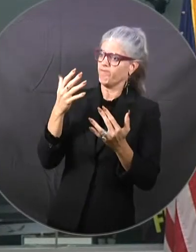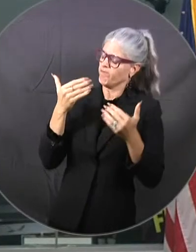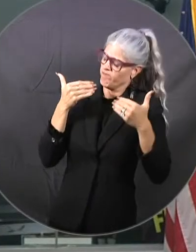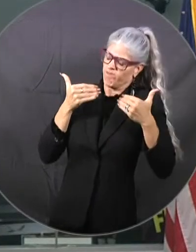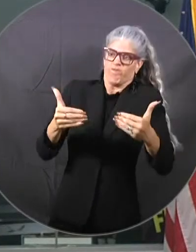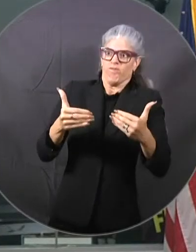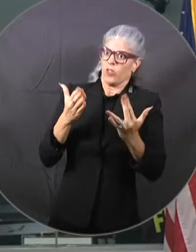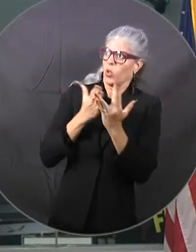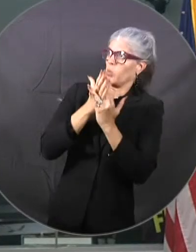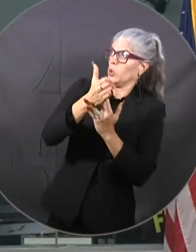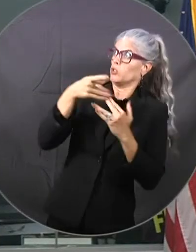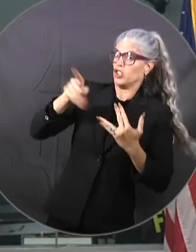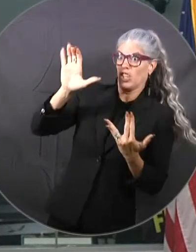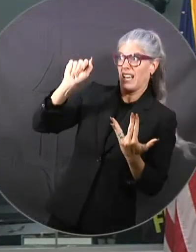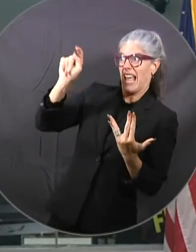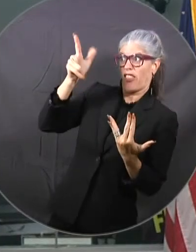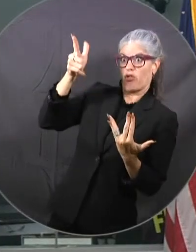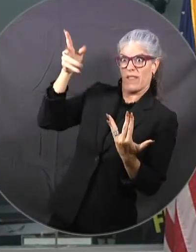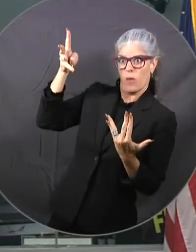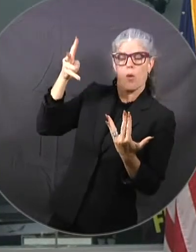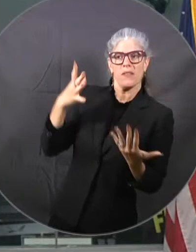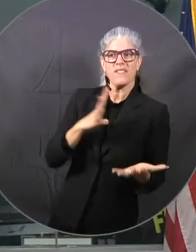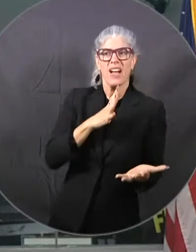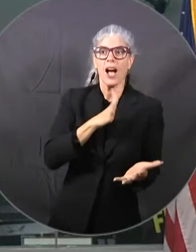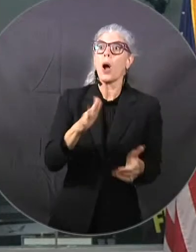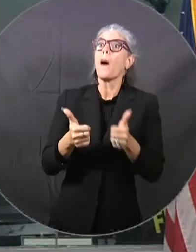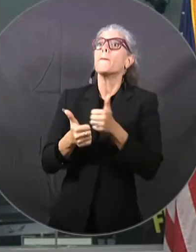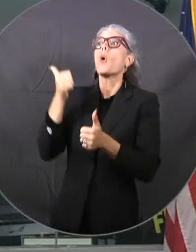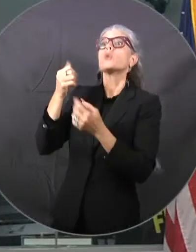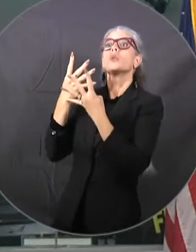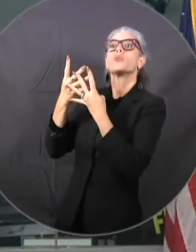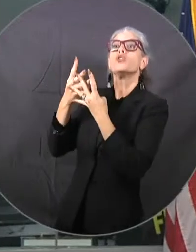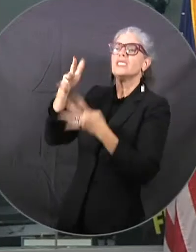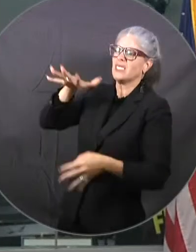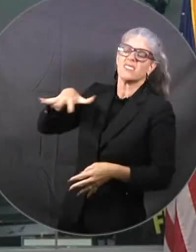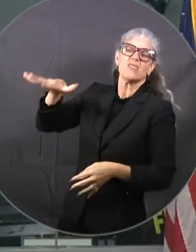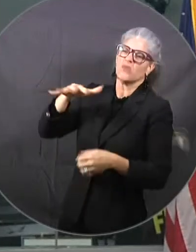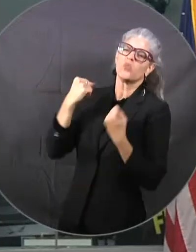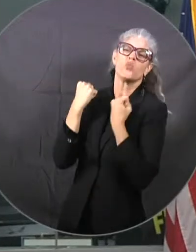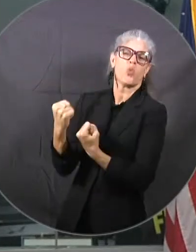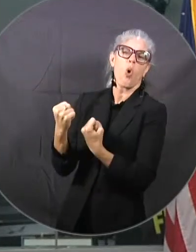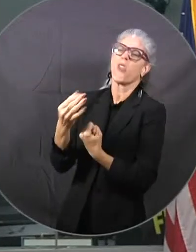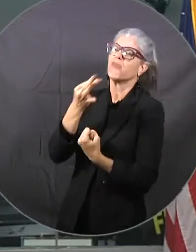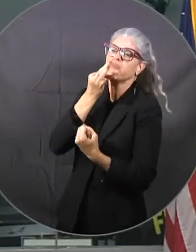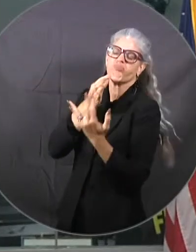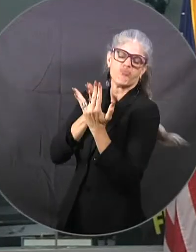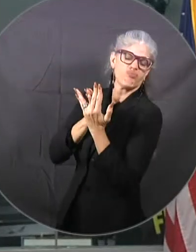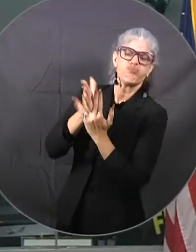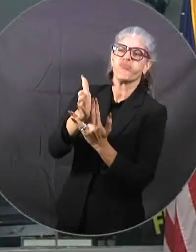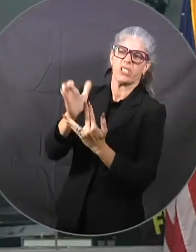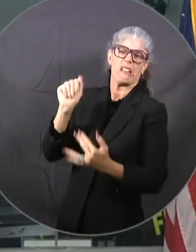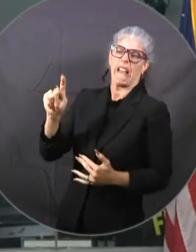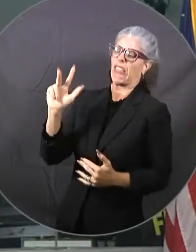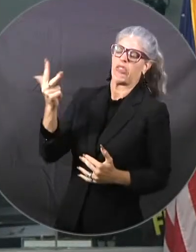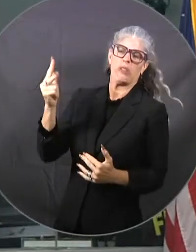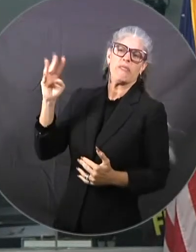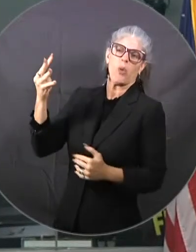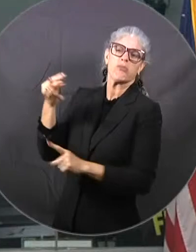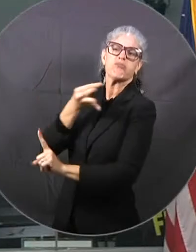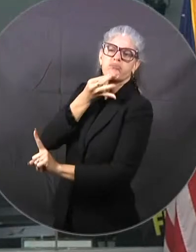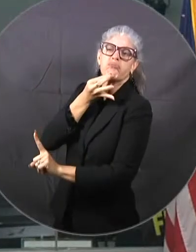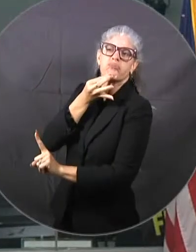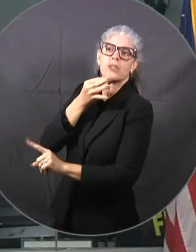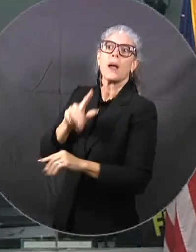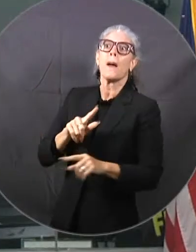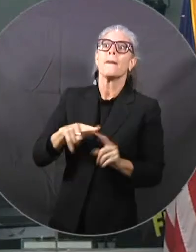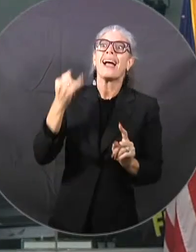facilities, have full generation, so it may be better for them to stay there unless they're in a flood zone, an evacuation zone. If that's the case, then Secretary Dixon